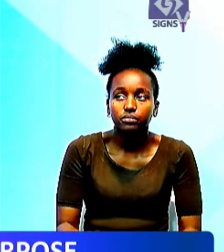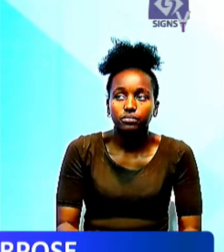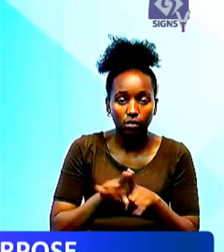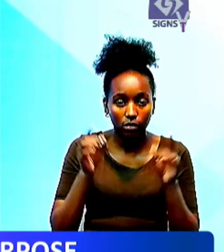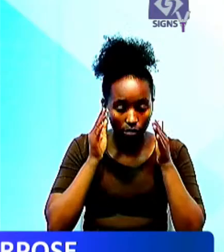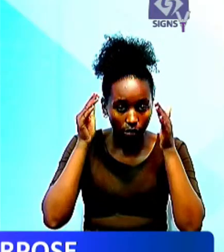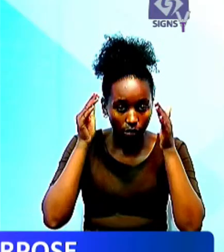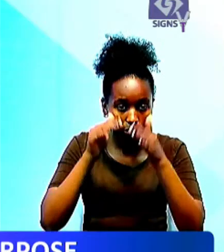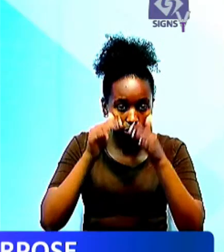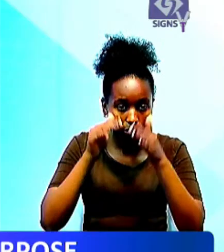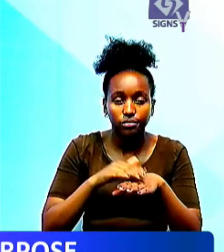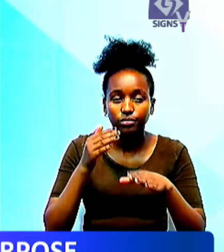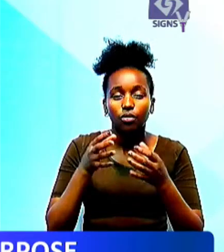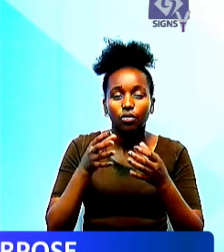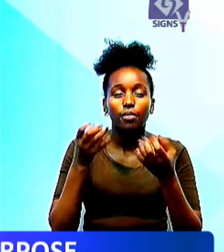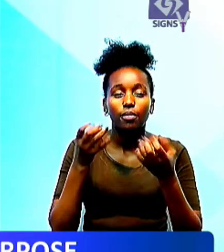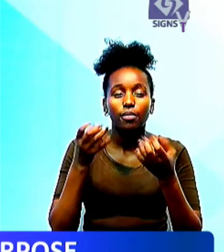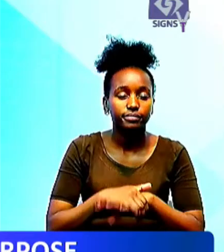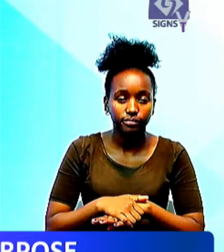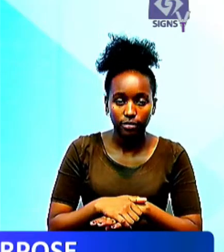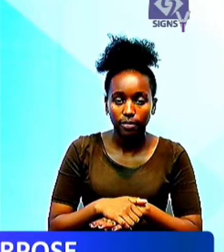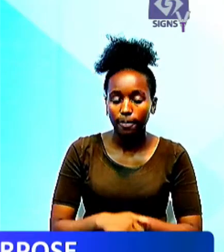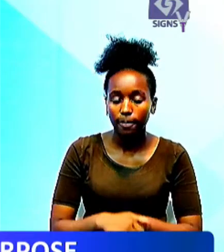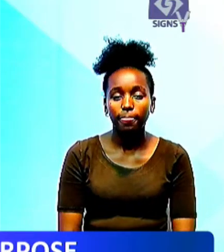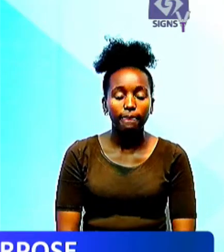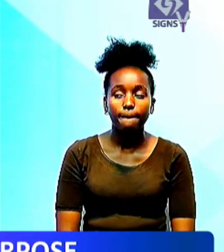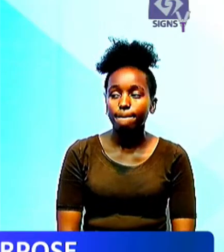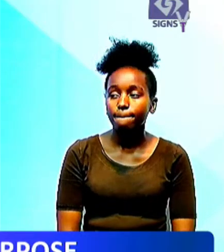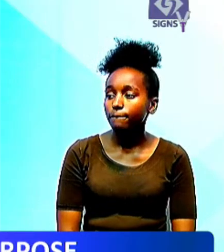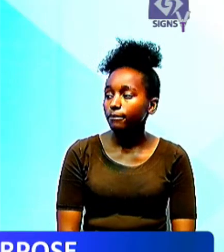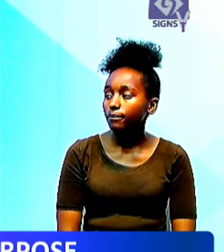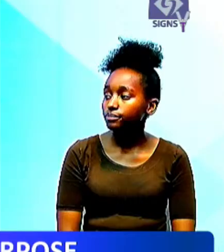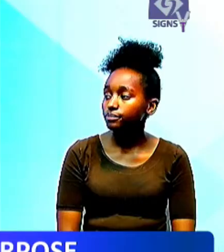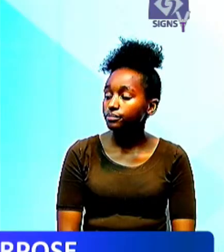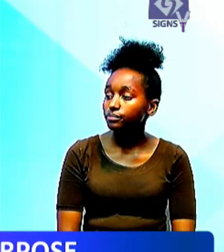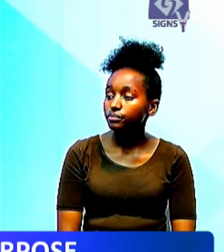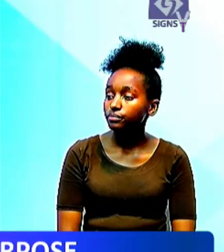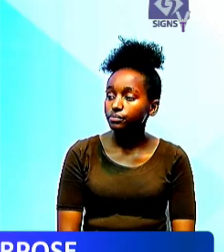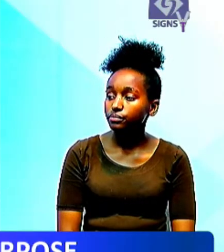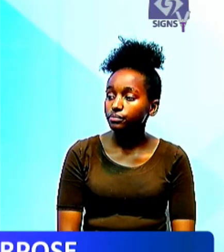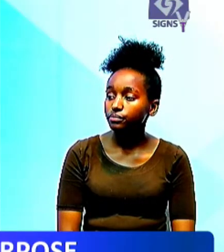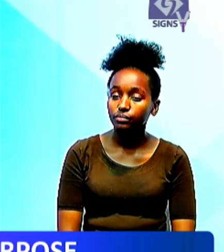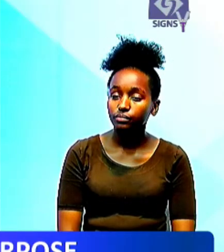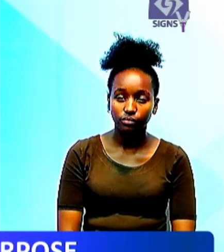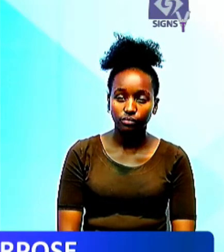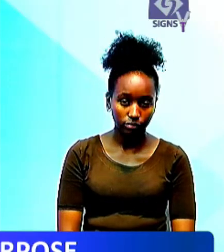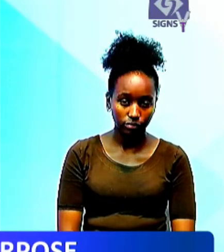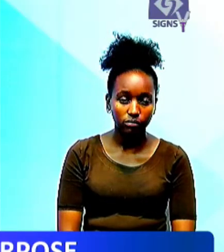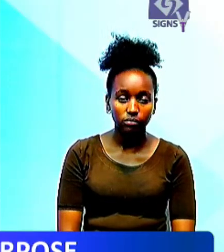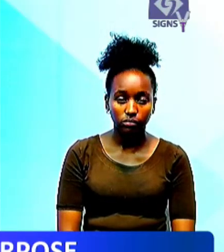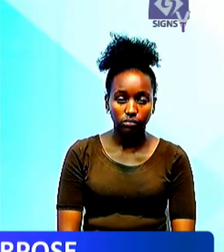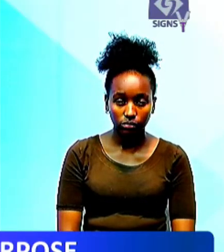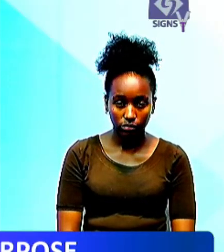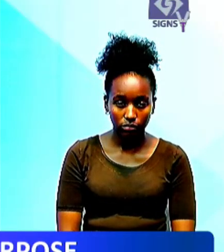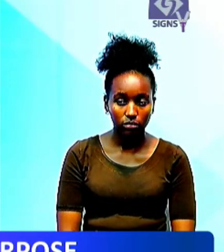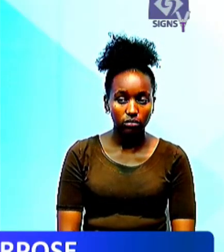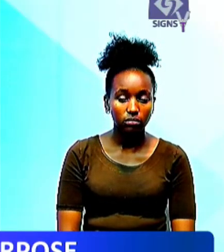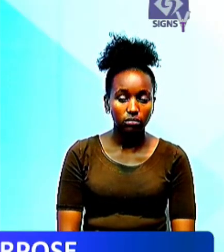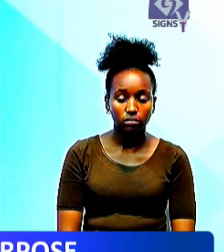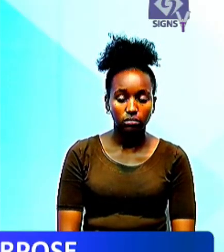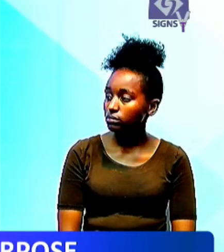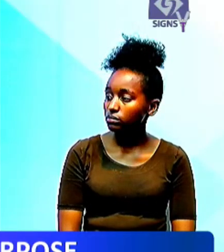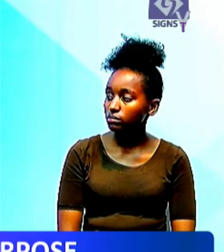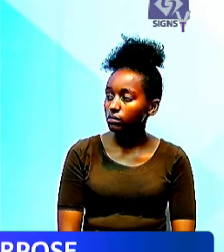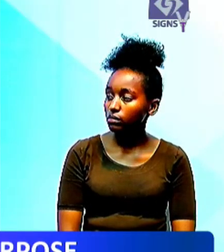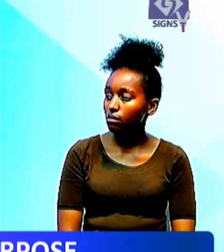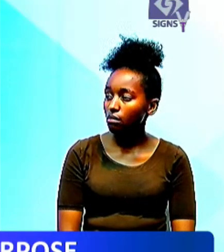that market also, people have come up in ways that are just putting it as a Forex. I have made millions